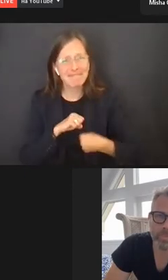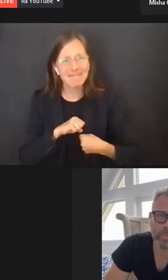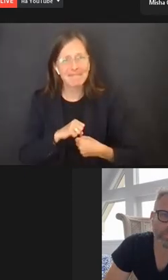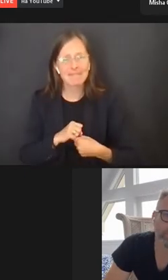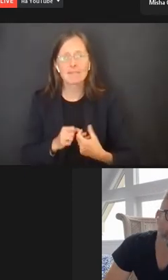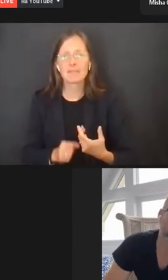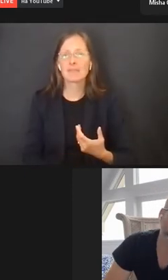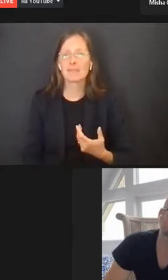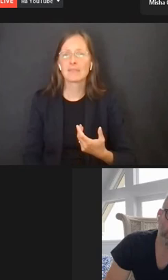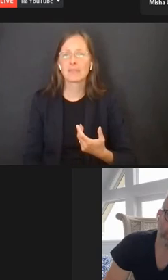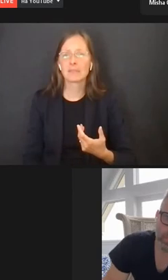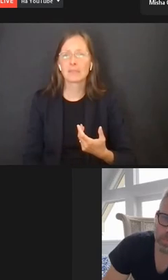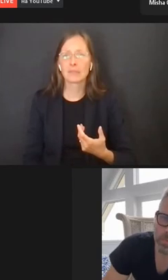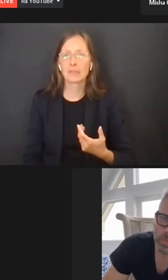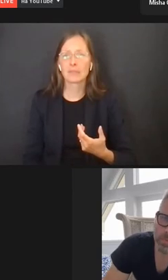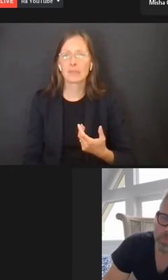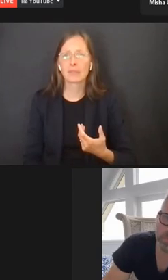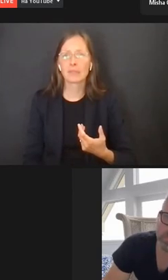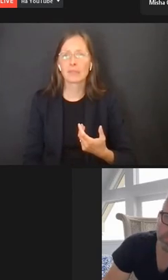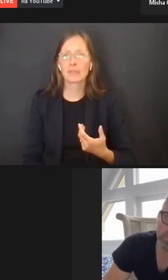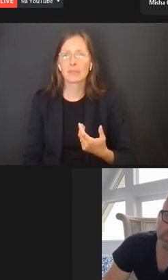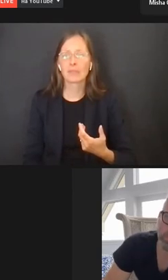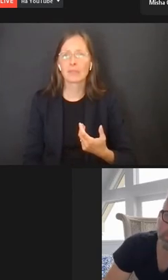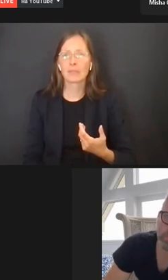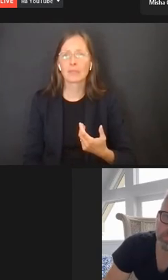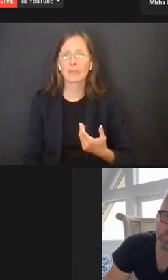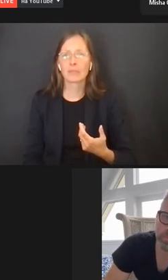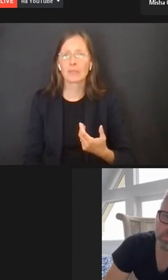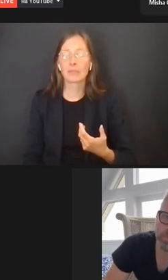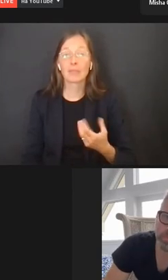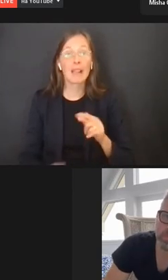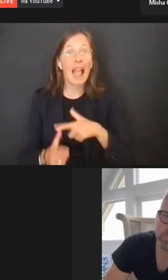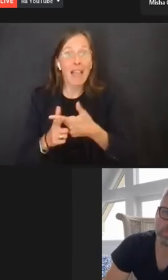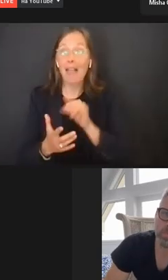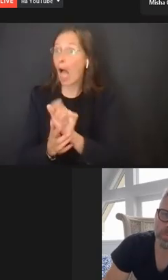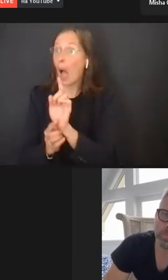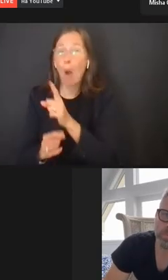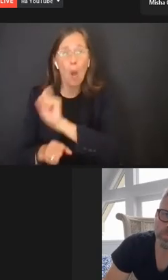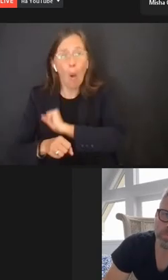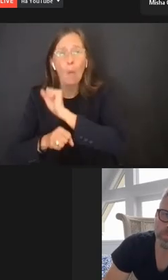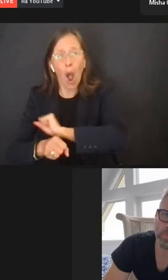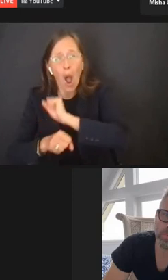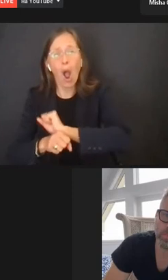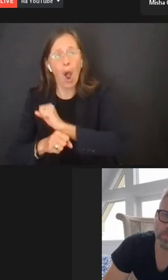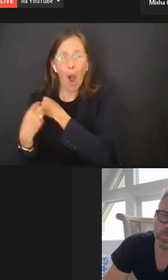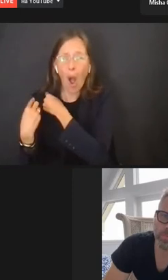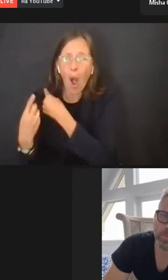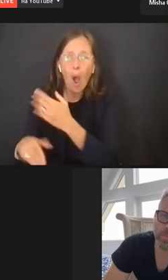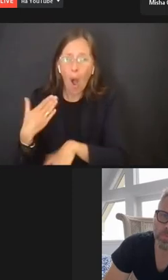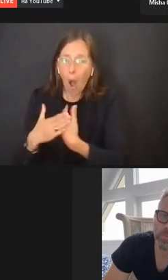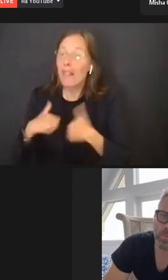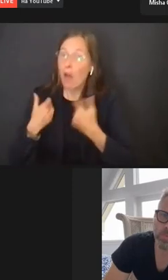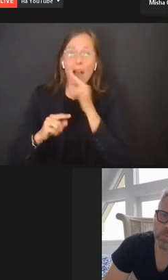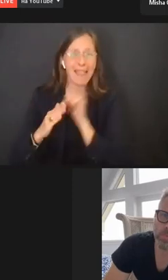to have that moment that you've been working toward your whole life, you just reached the apex of your career. You